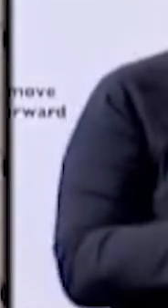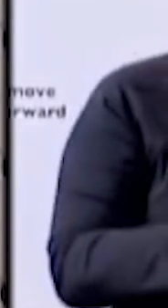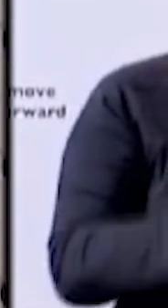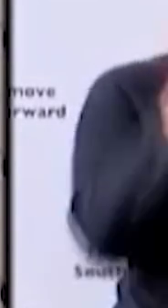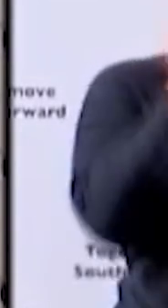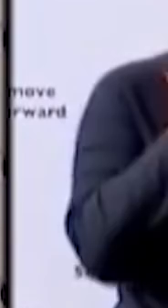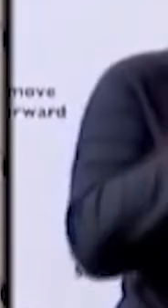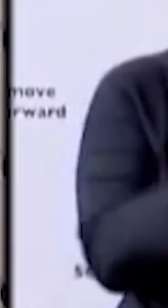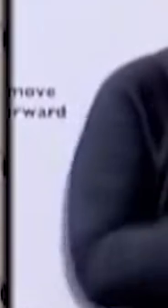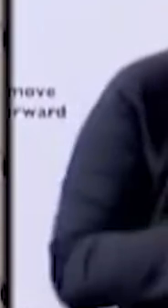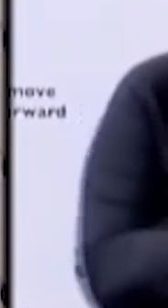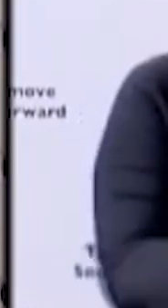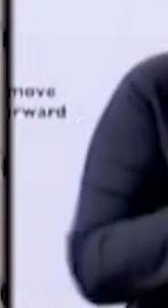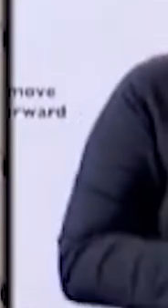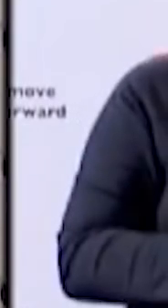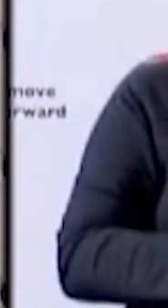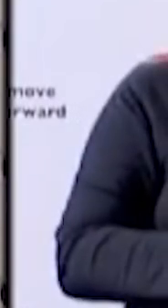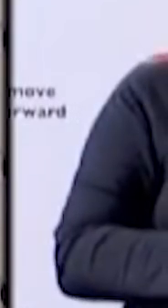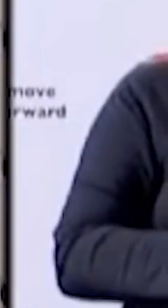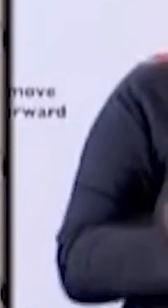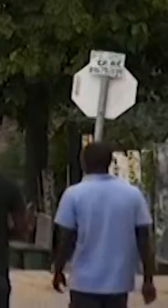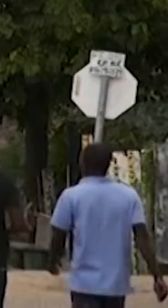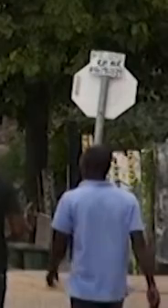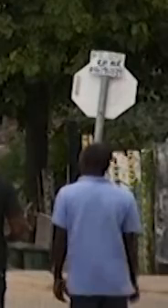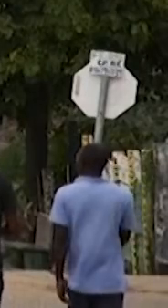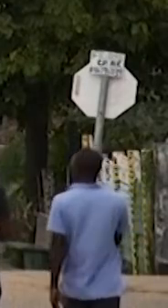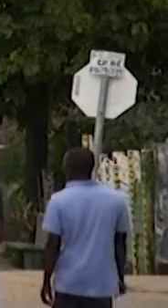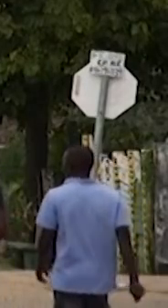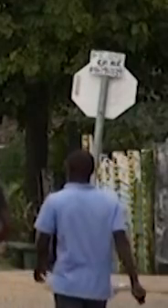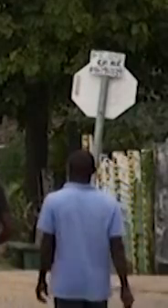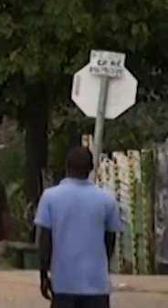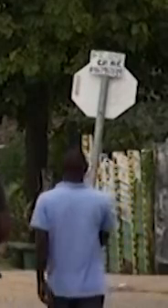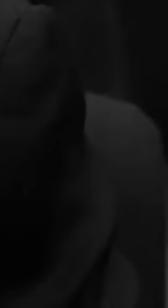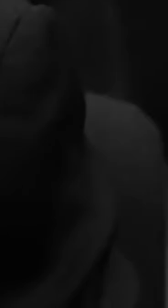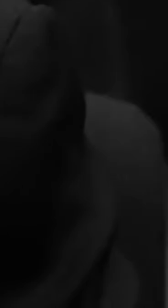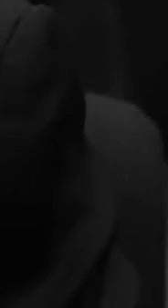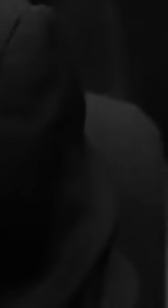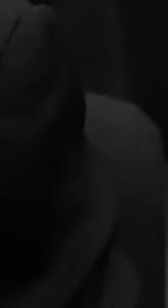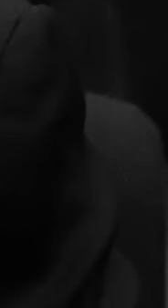aged, live-in workers and so on, that will be returning to work.